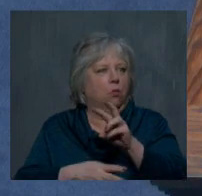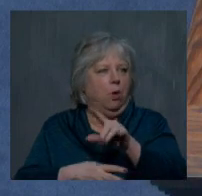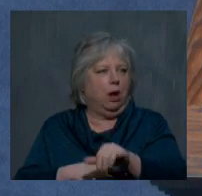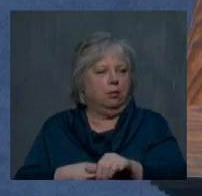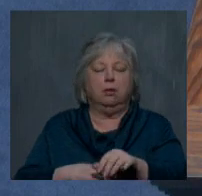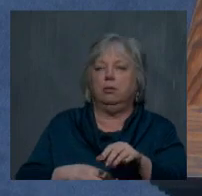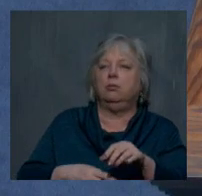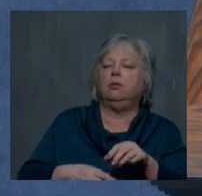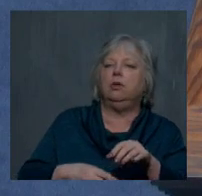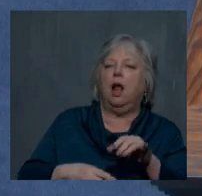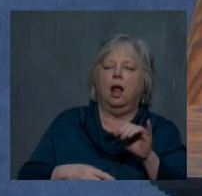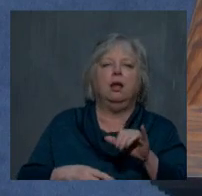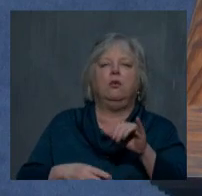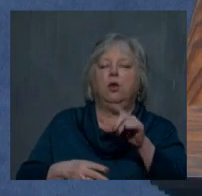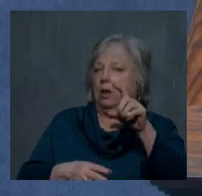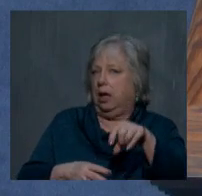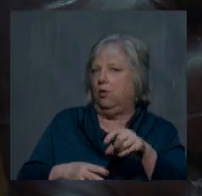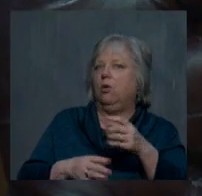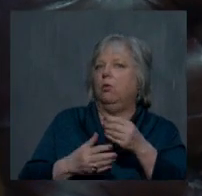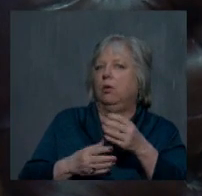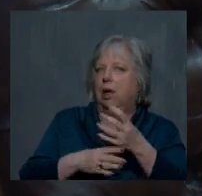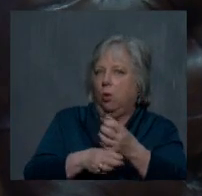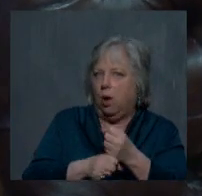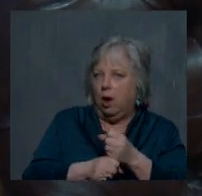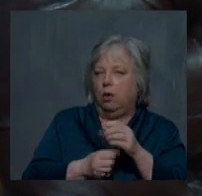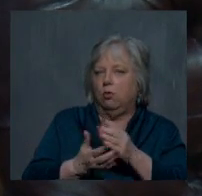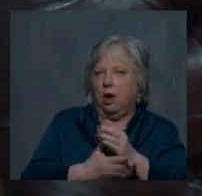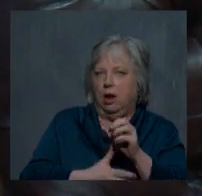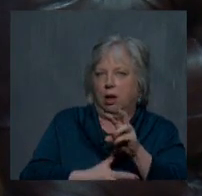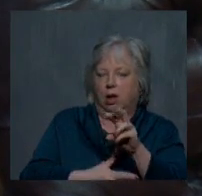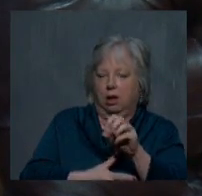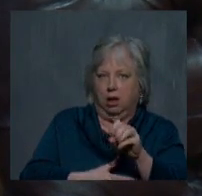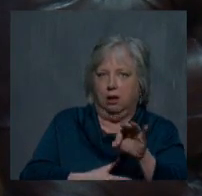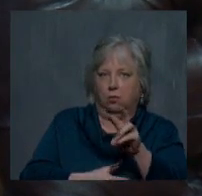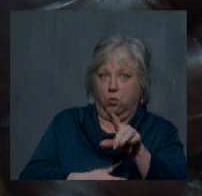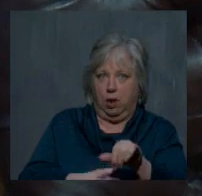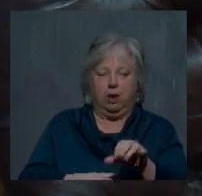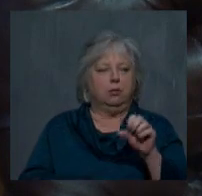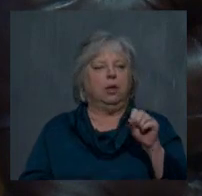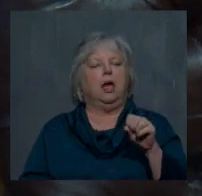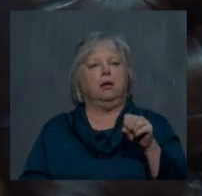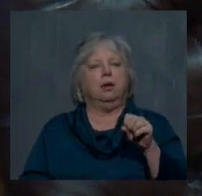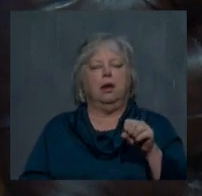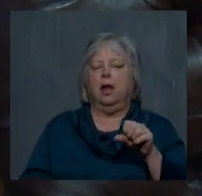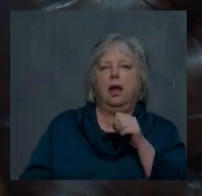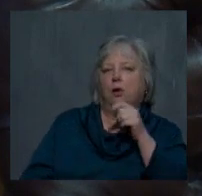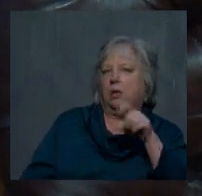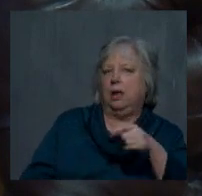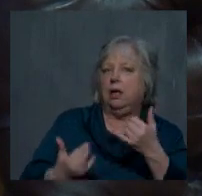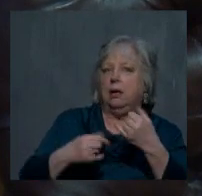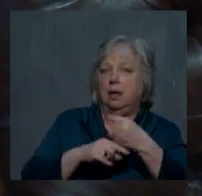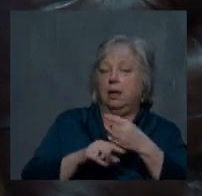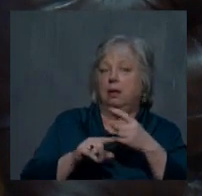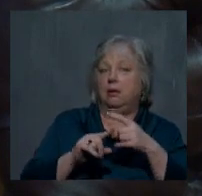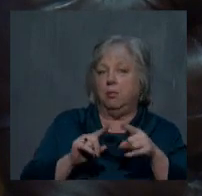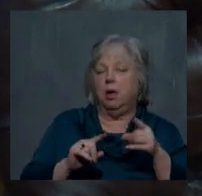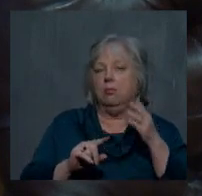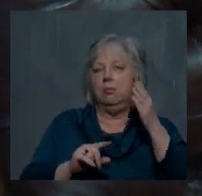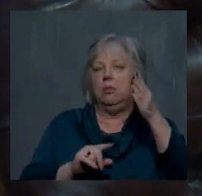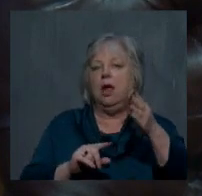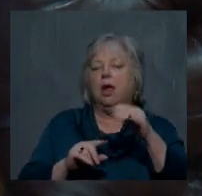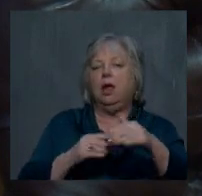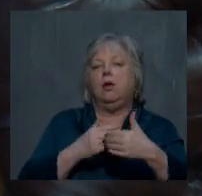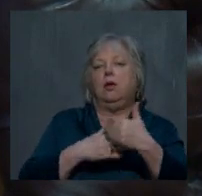right-of-way. Okay. I don't need it today, but sometime in the near future, can you send me